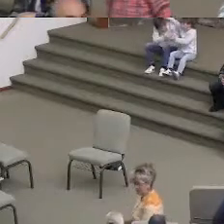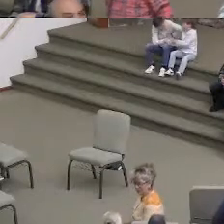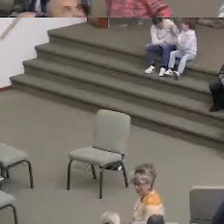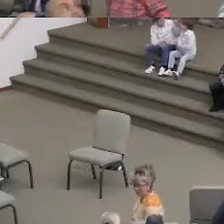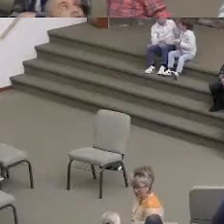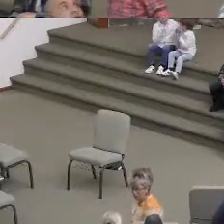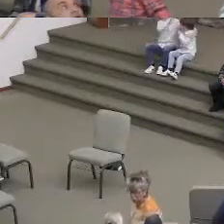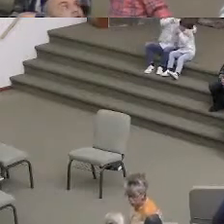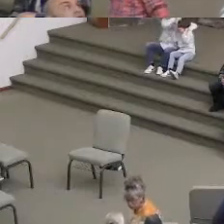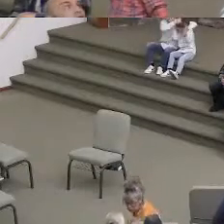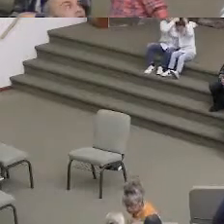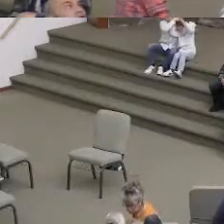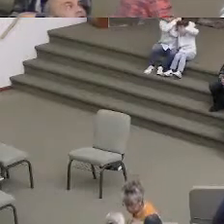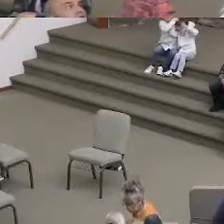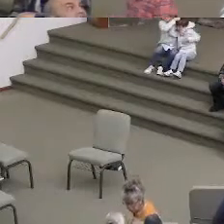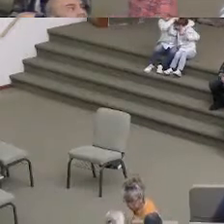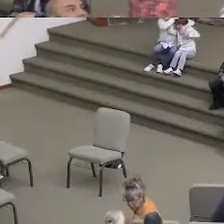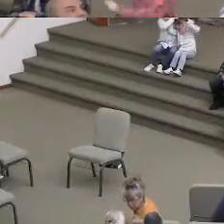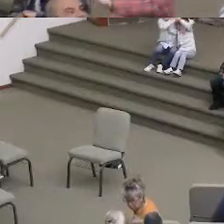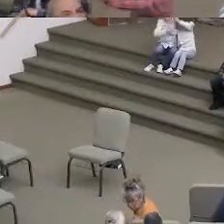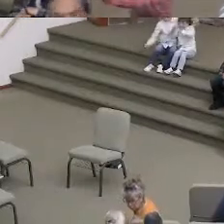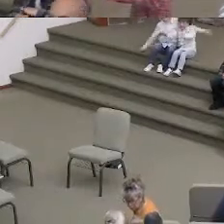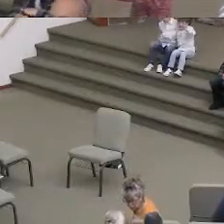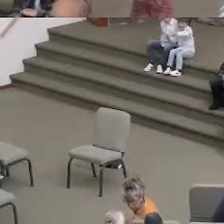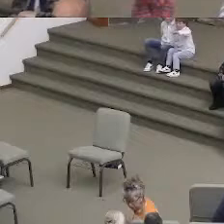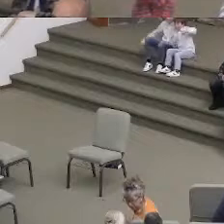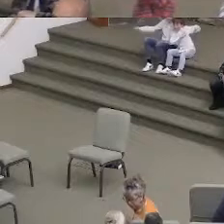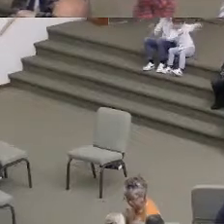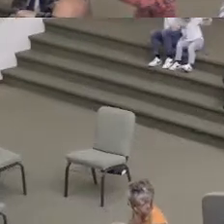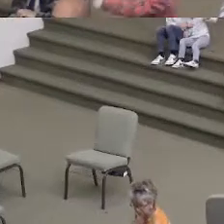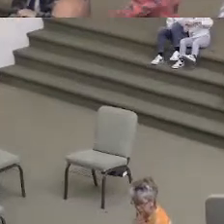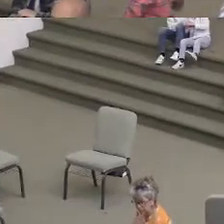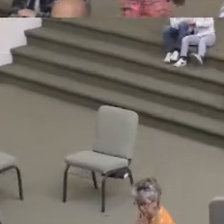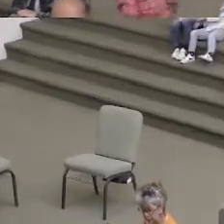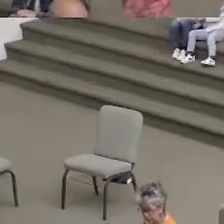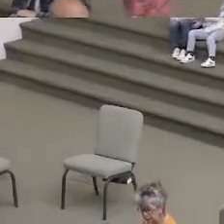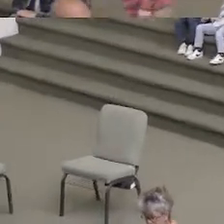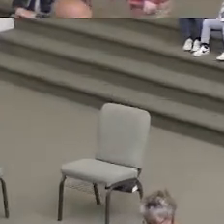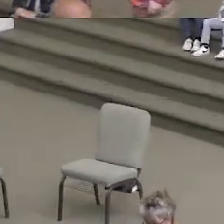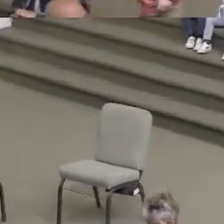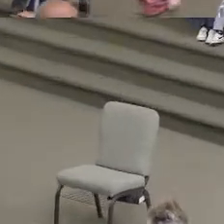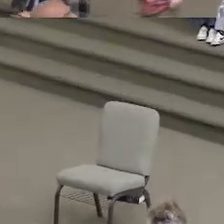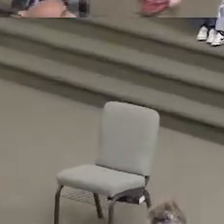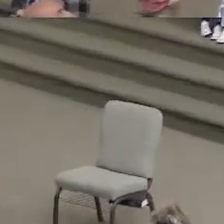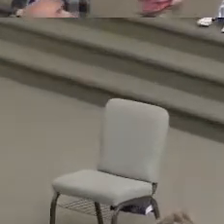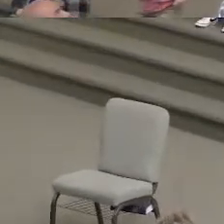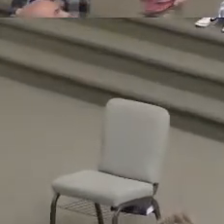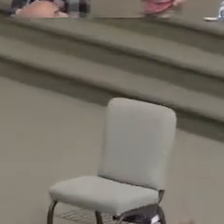The world and its desires pass away.